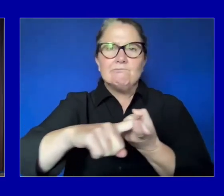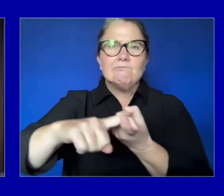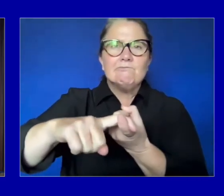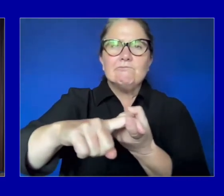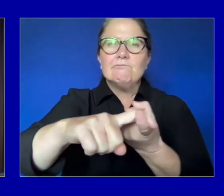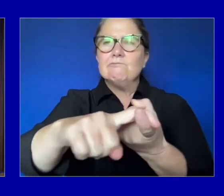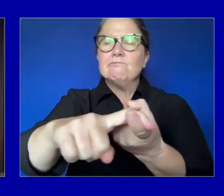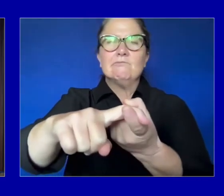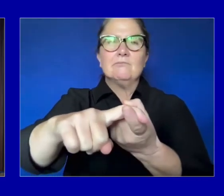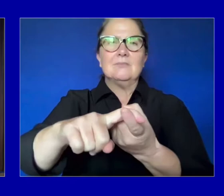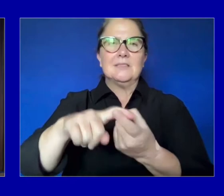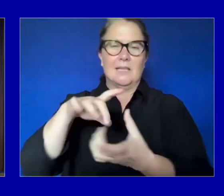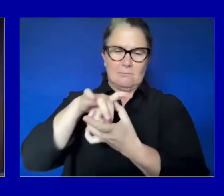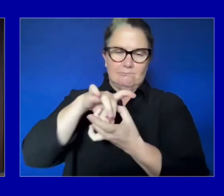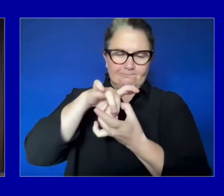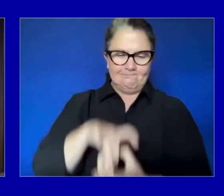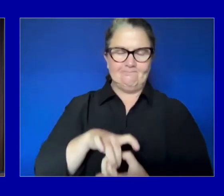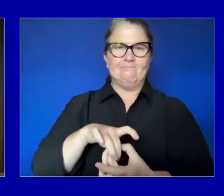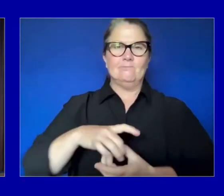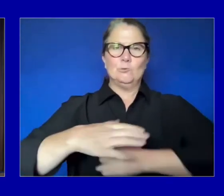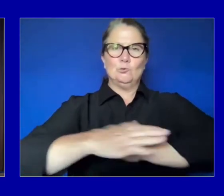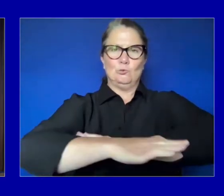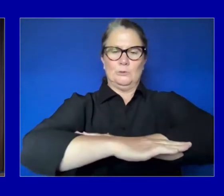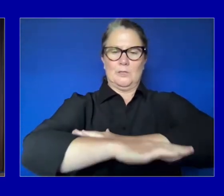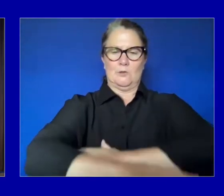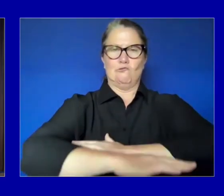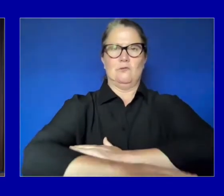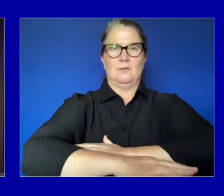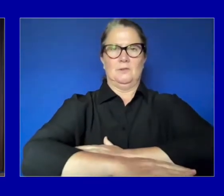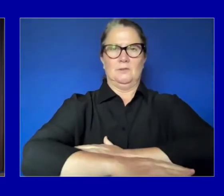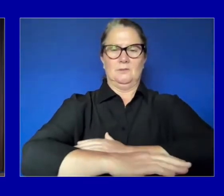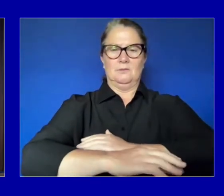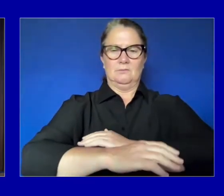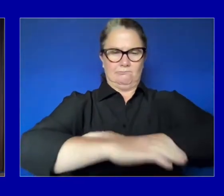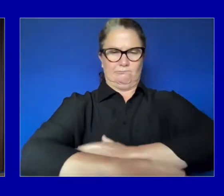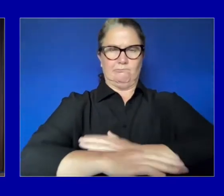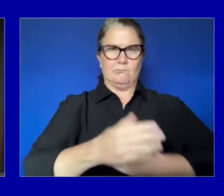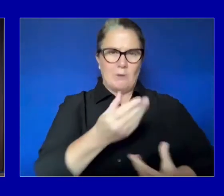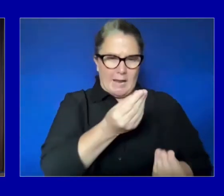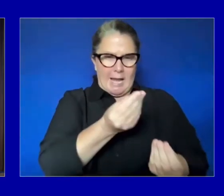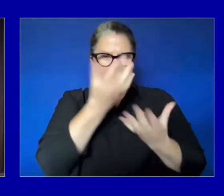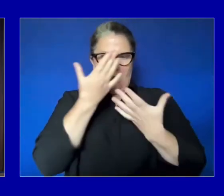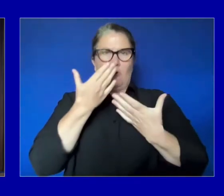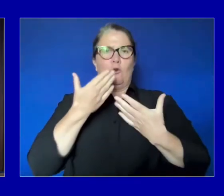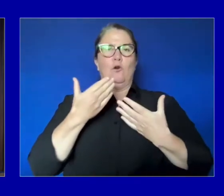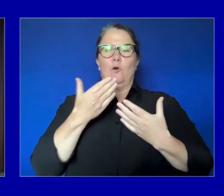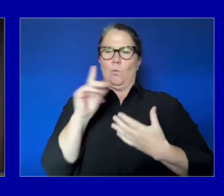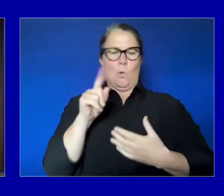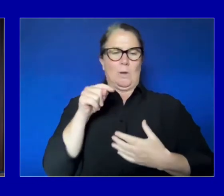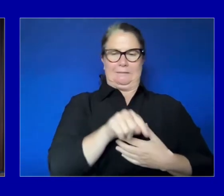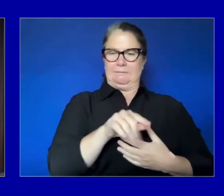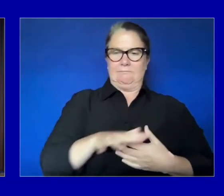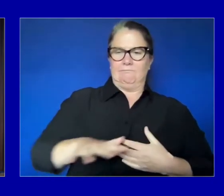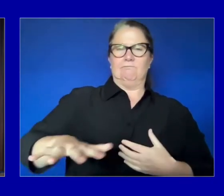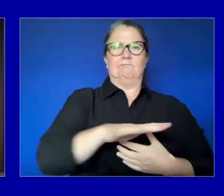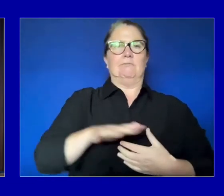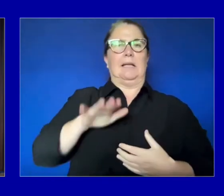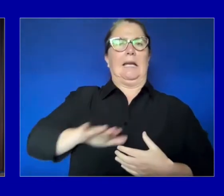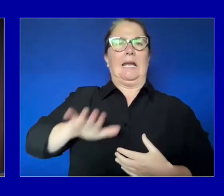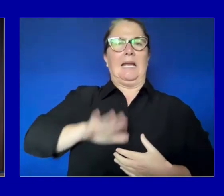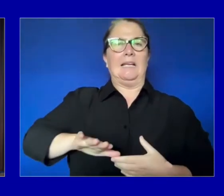needs, and what it's looking for. Um, I think, Uncle Bruce, I, you know, your work is